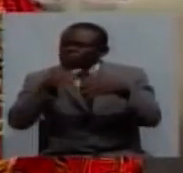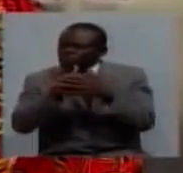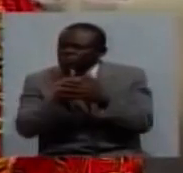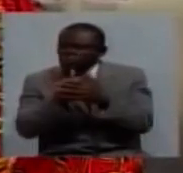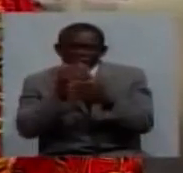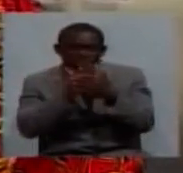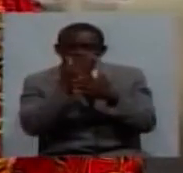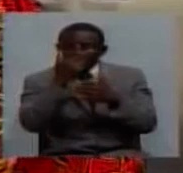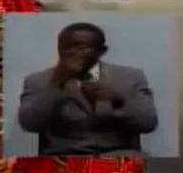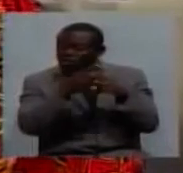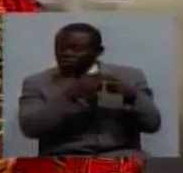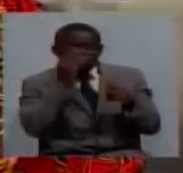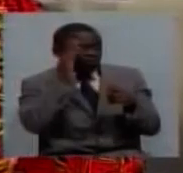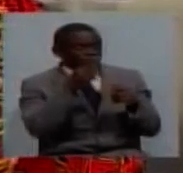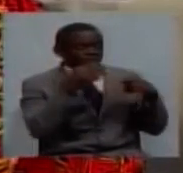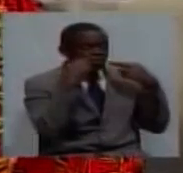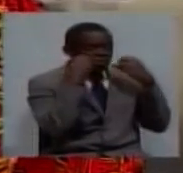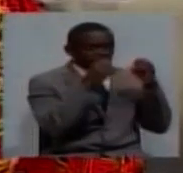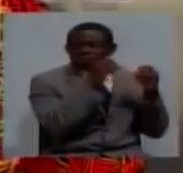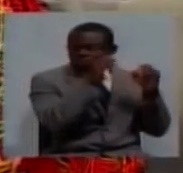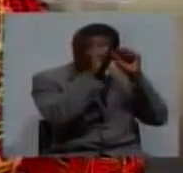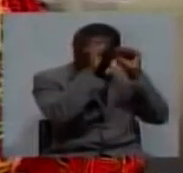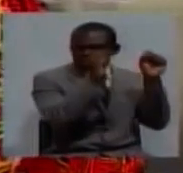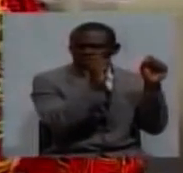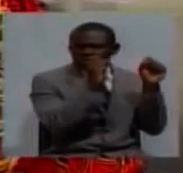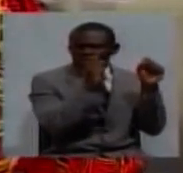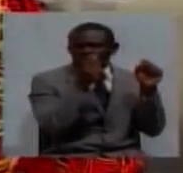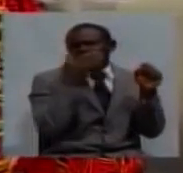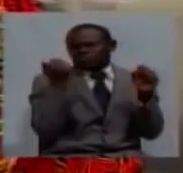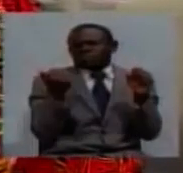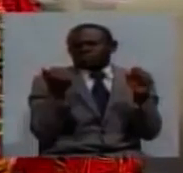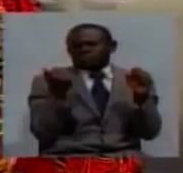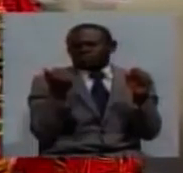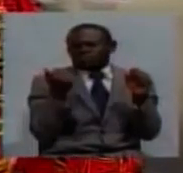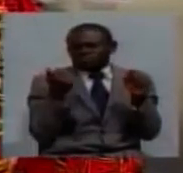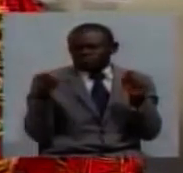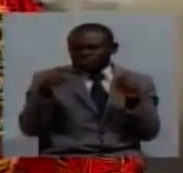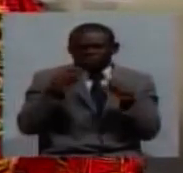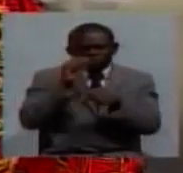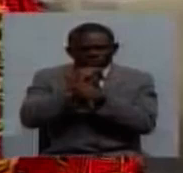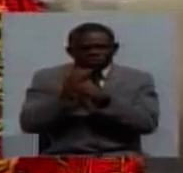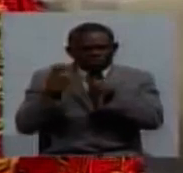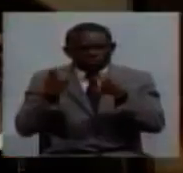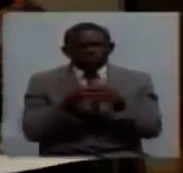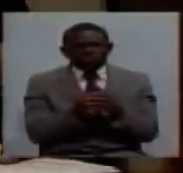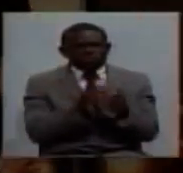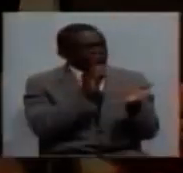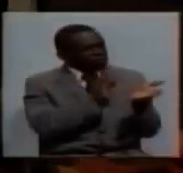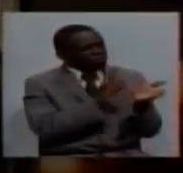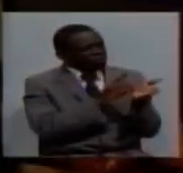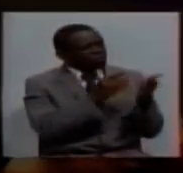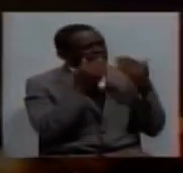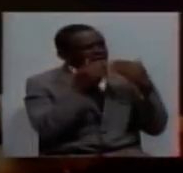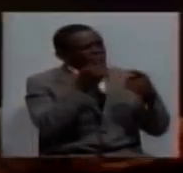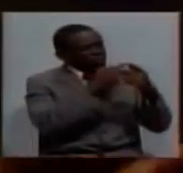bi-weekly and help them arrive at a quarterly report that they are also proud of. Dr. Ponga, thank you very much for appearing on Sunday